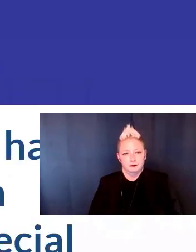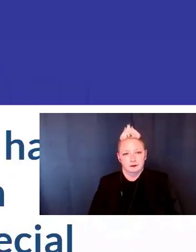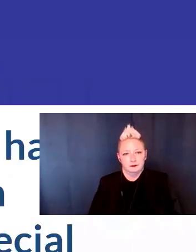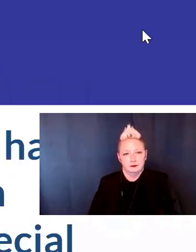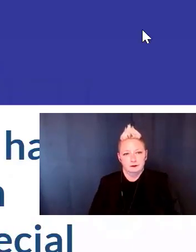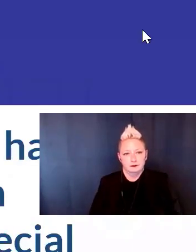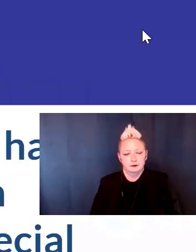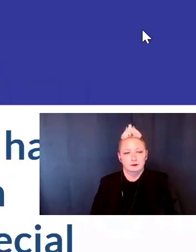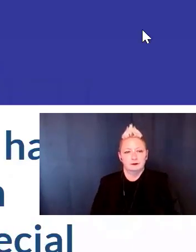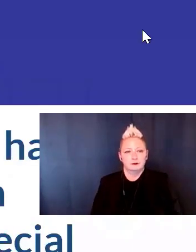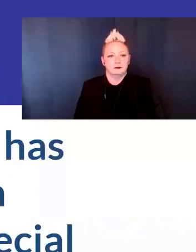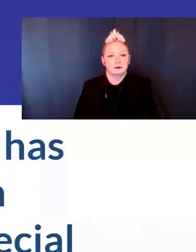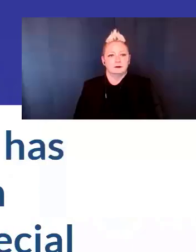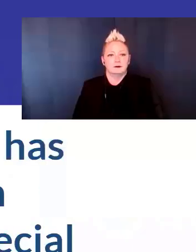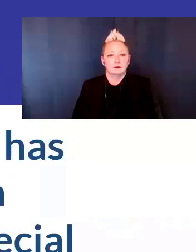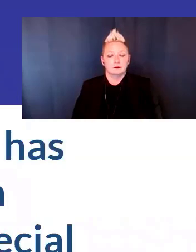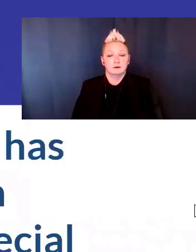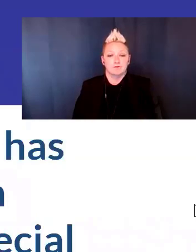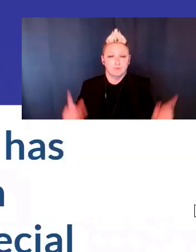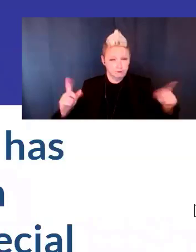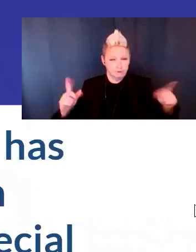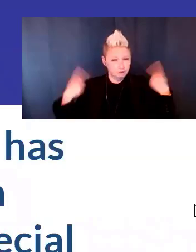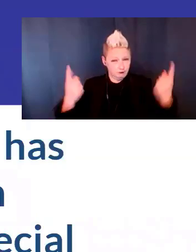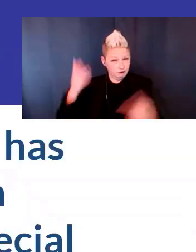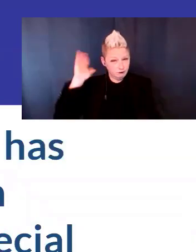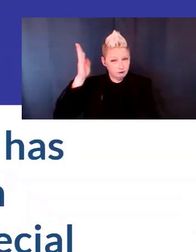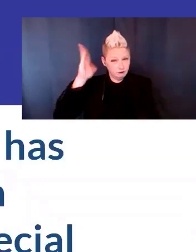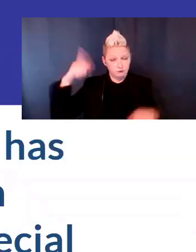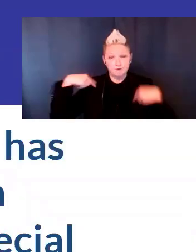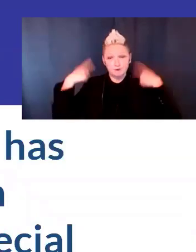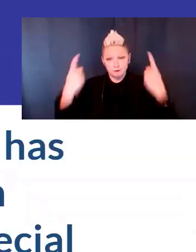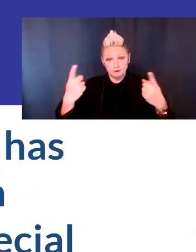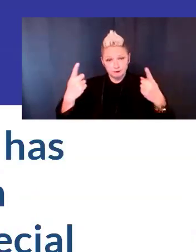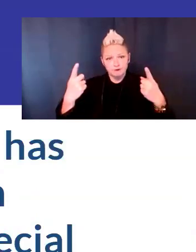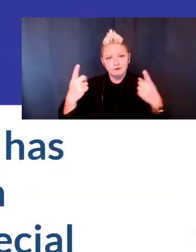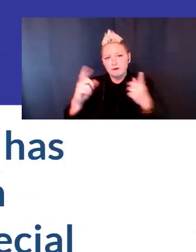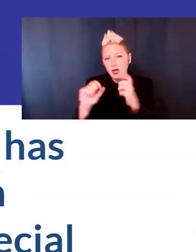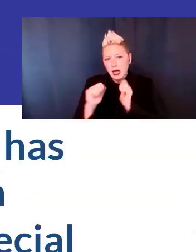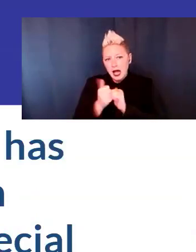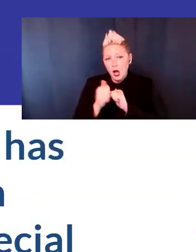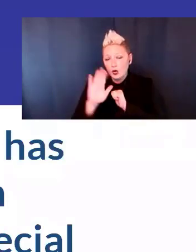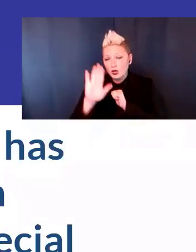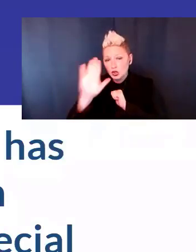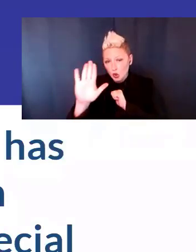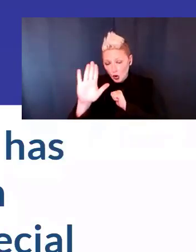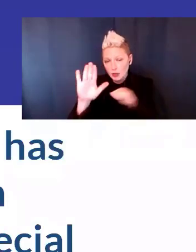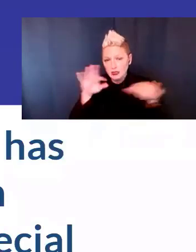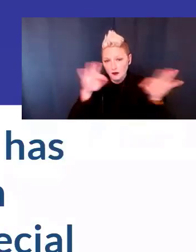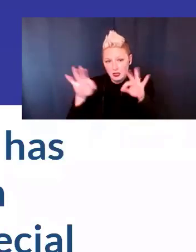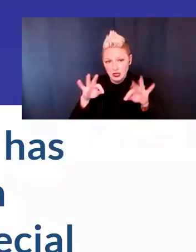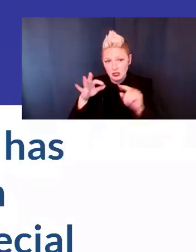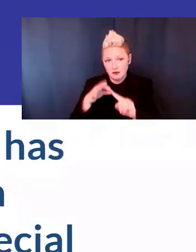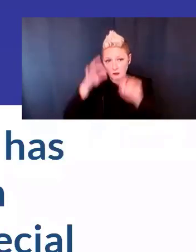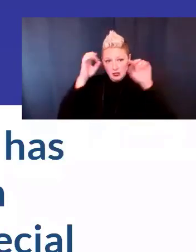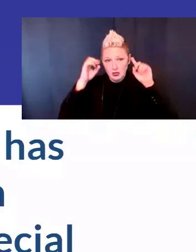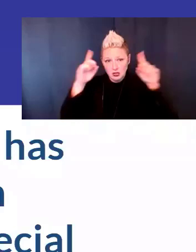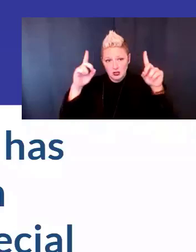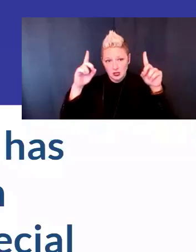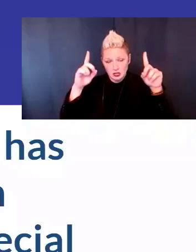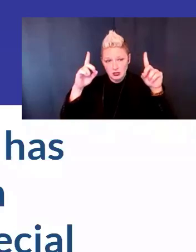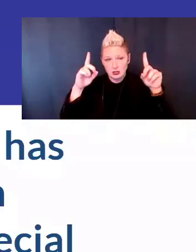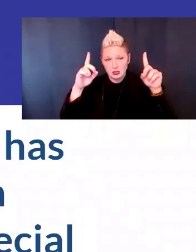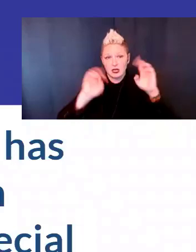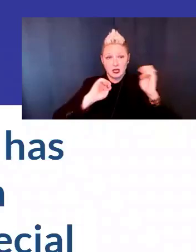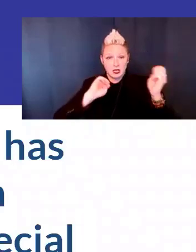Now, based on the information that we've presented so far, how has your working definition of special education evaluation